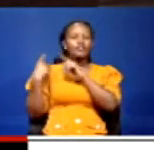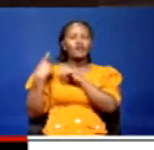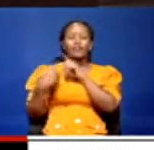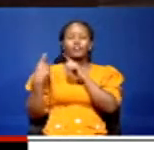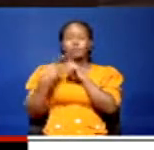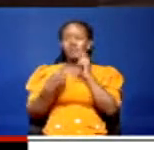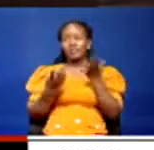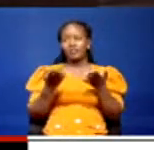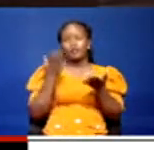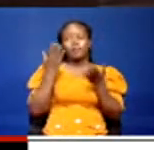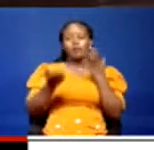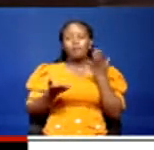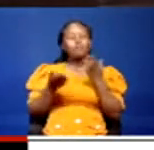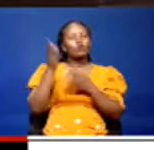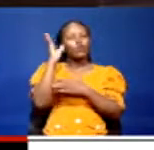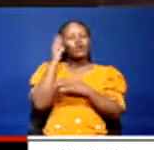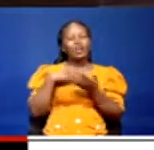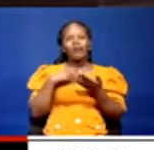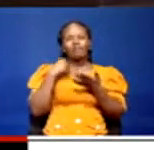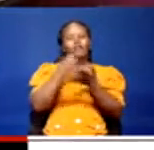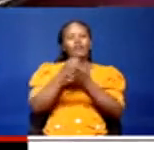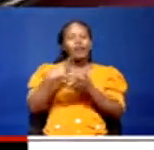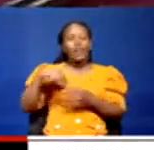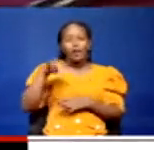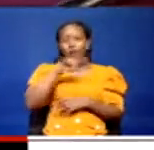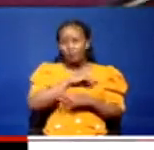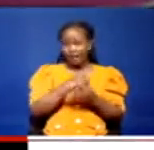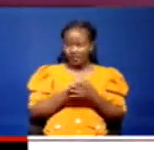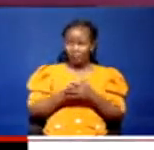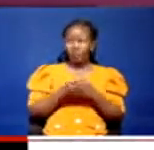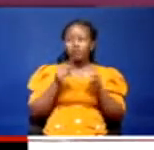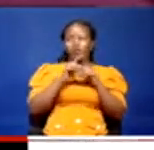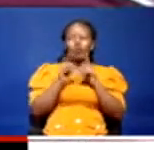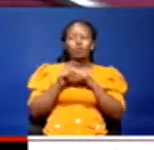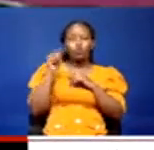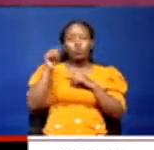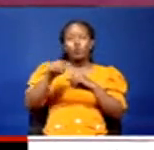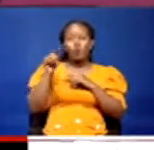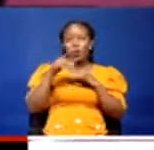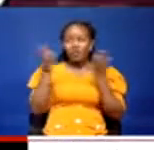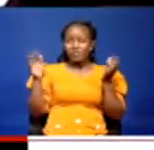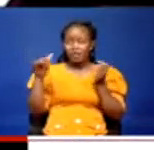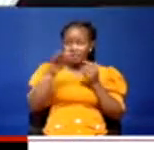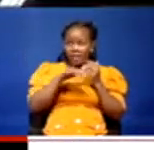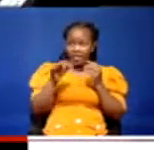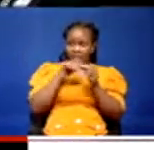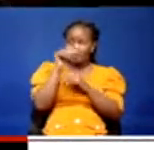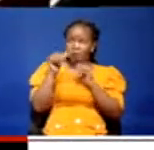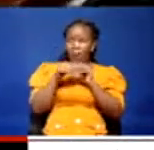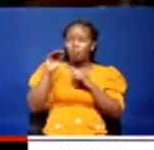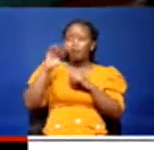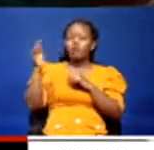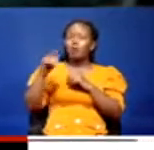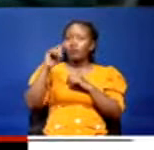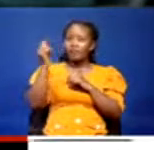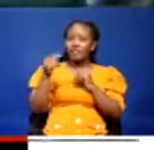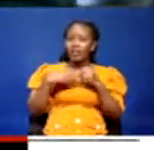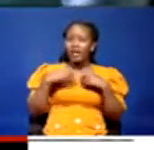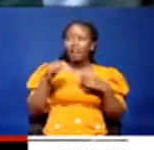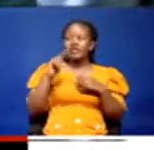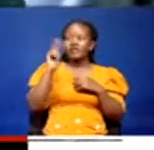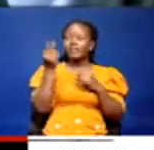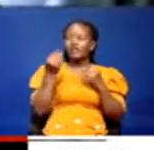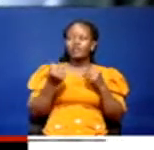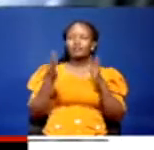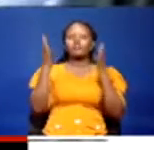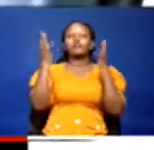God has done it for us. We cannot leave God Almighty into this. On this desk, we were going to Mount Kenya. It was the second celebration. I sat down and I called